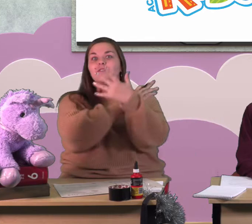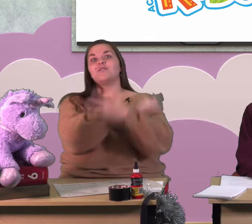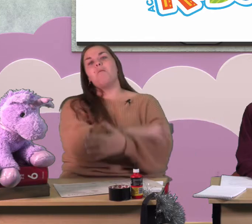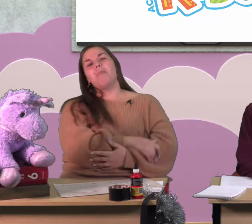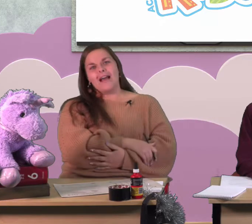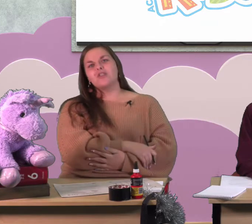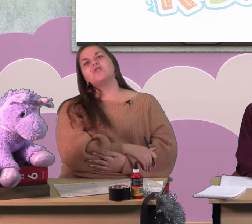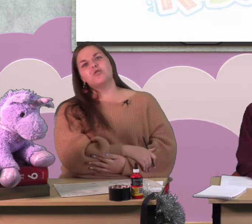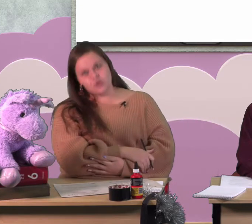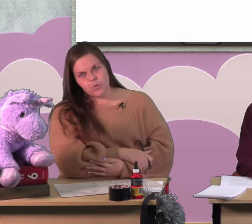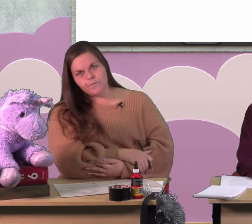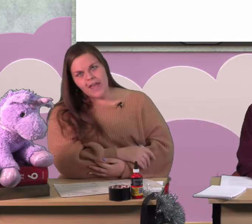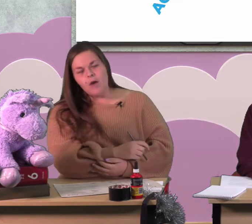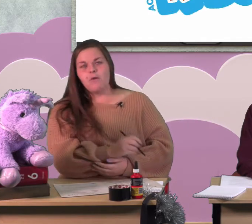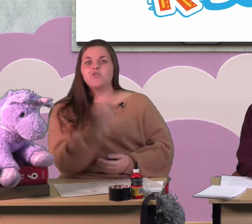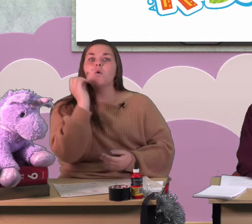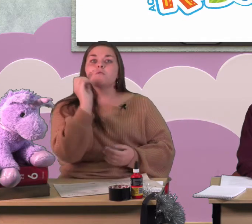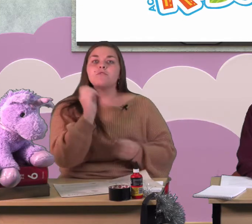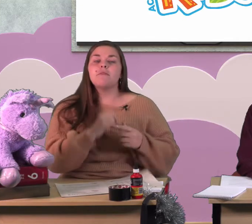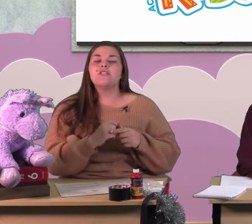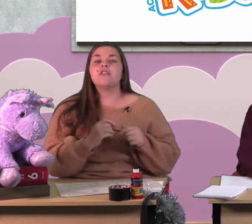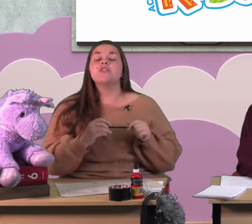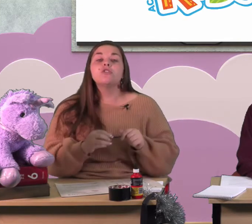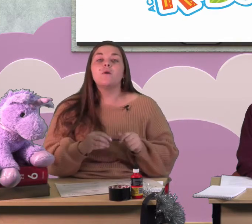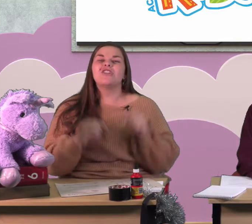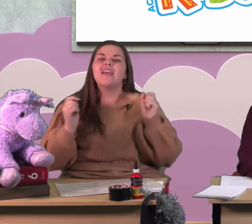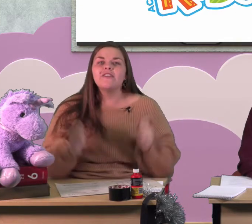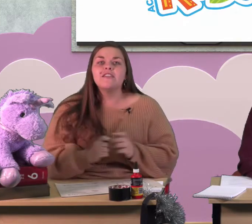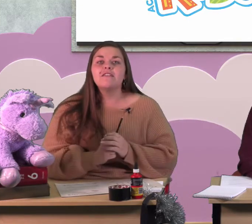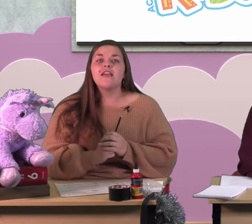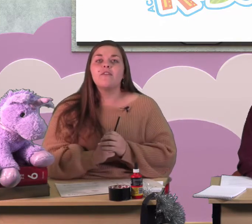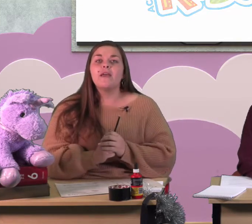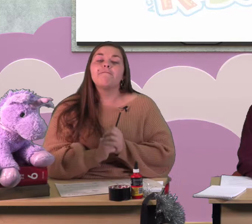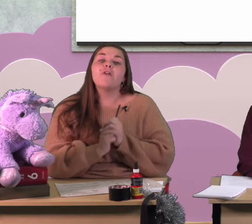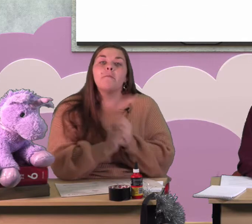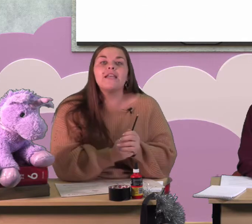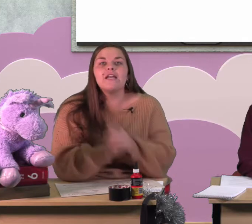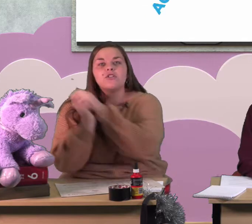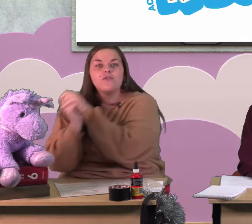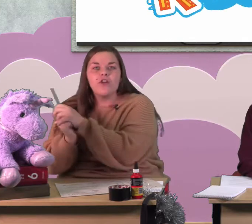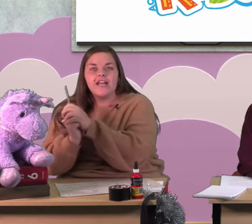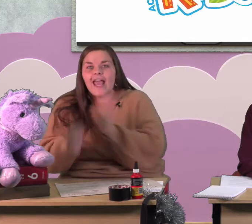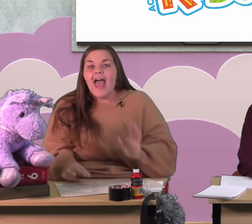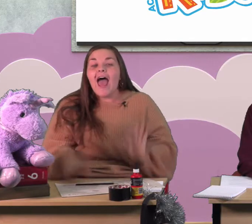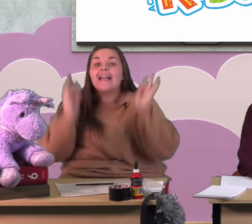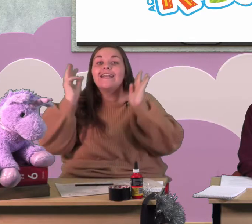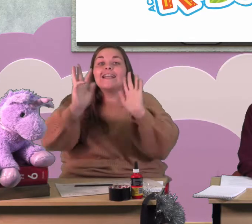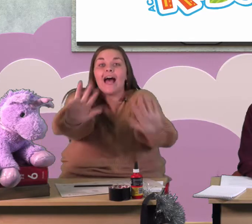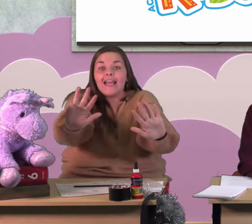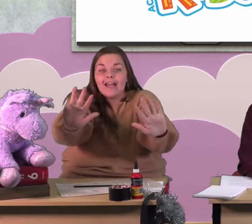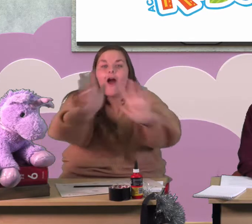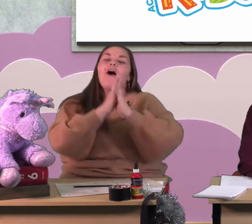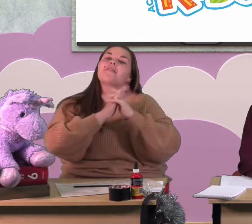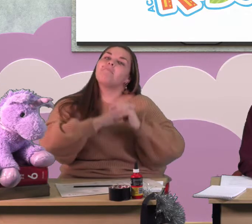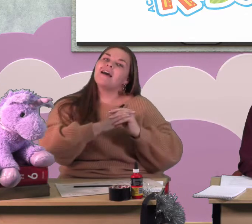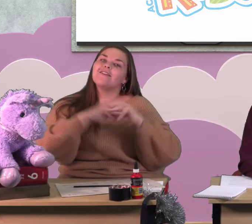we wanted to go back to school. We want to also remind you that you should watch every single day of the week from Monday to Friday at